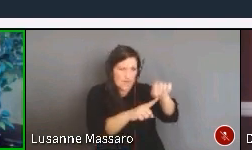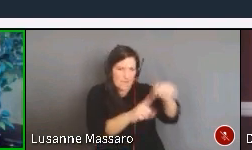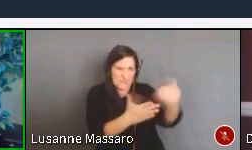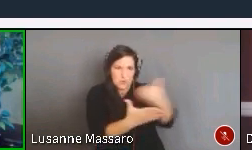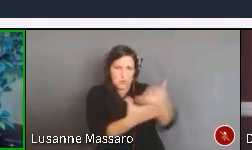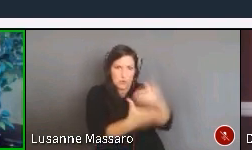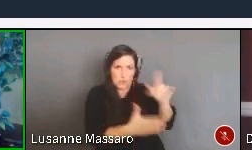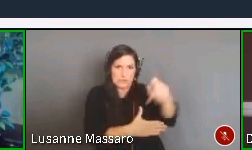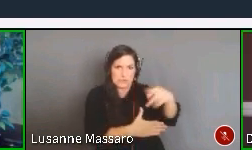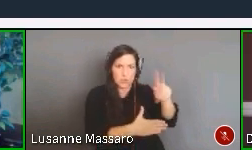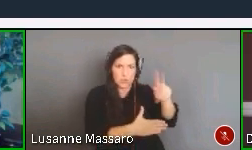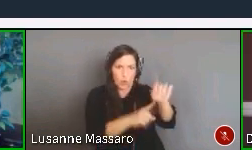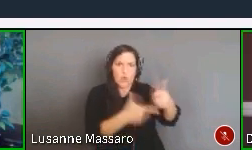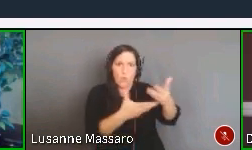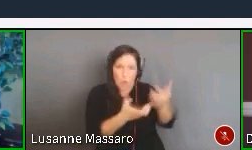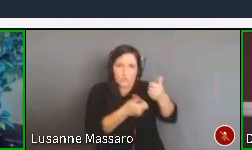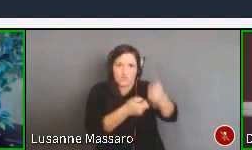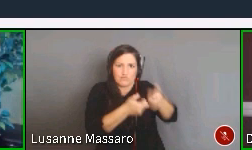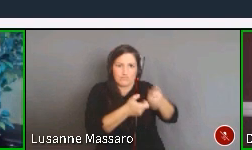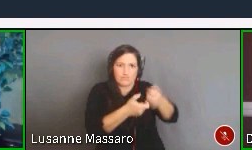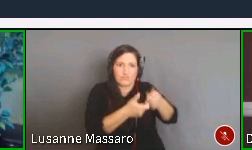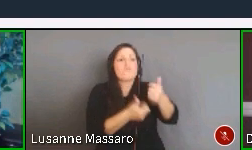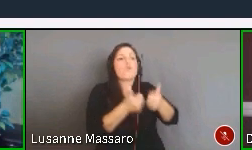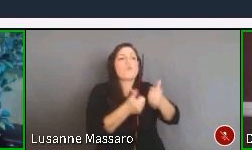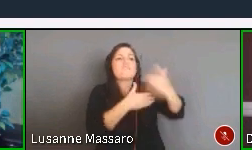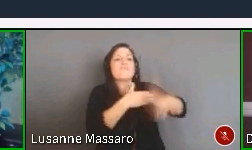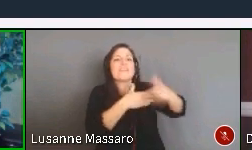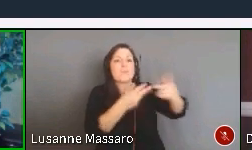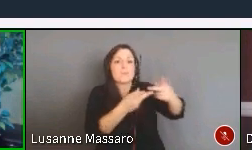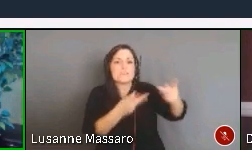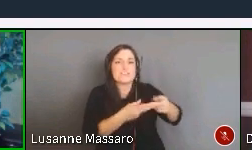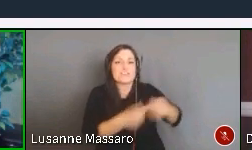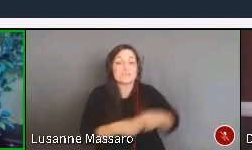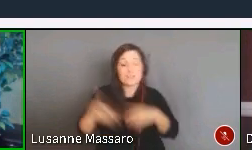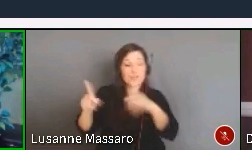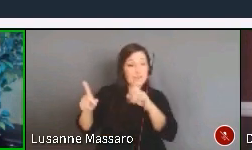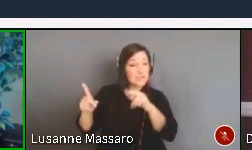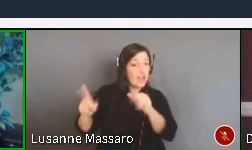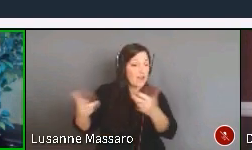the positions. But Right. as Deanna has mentioned, from the start of the process to